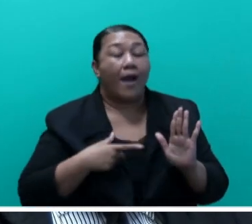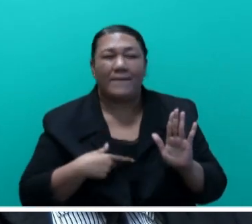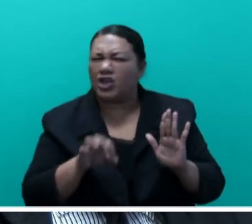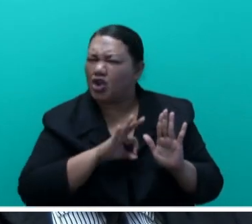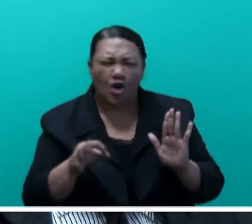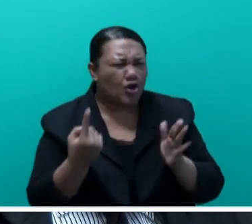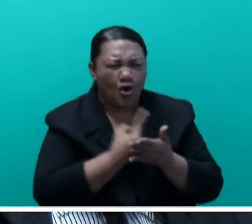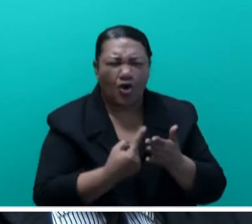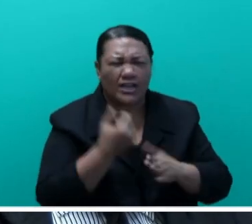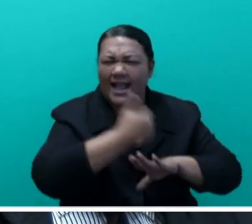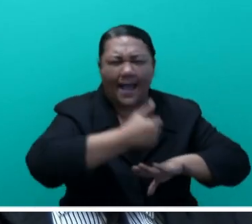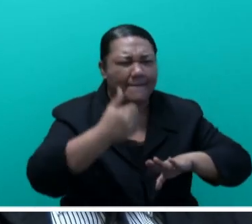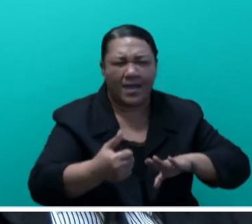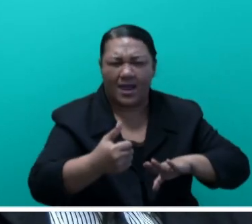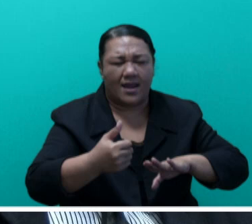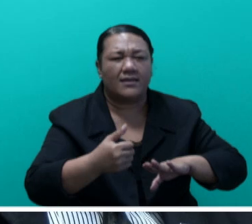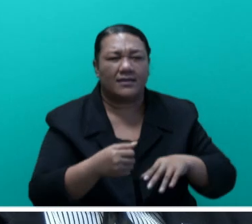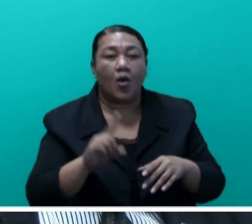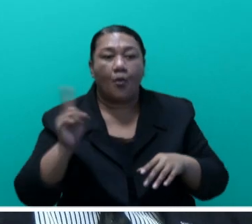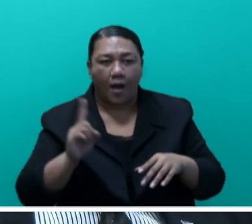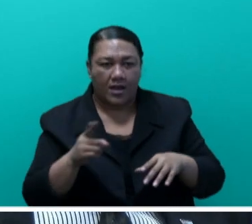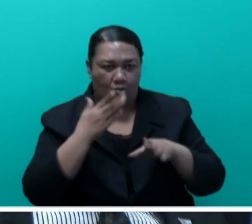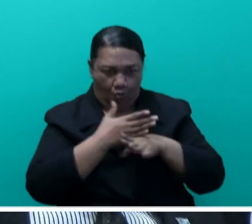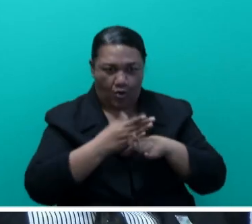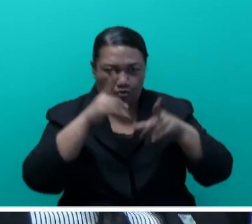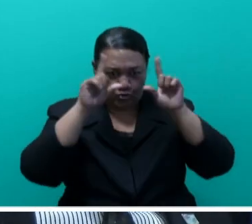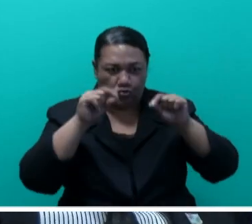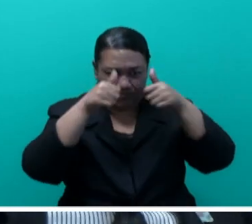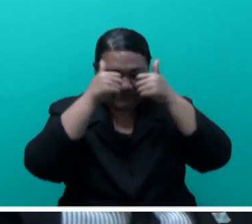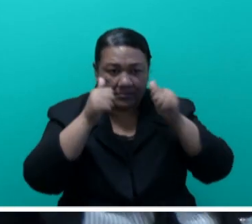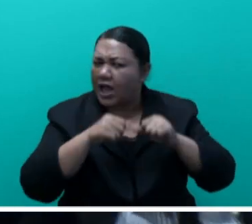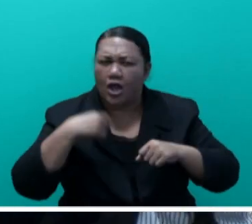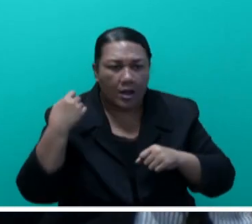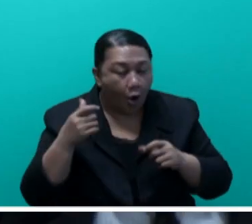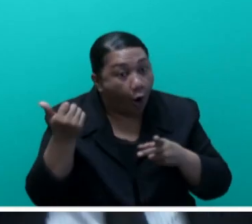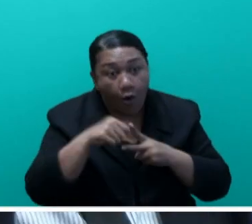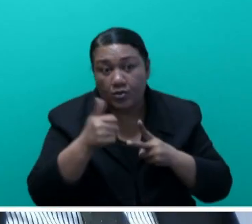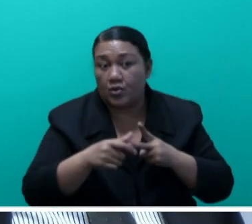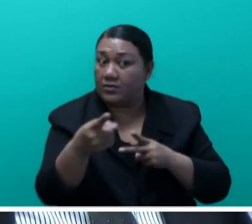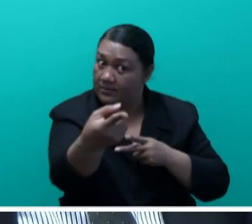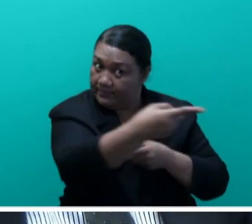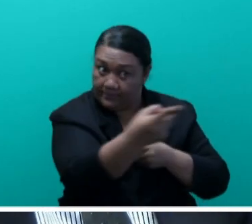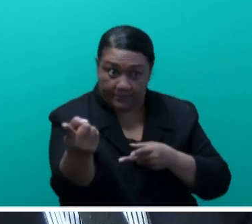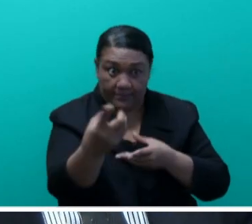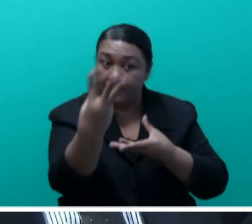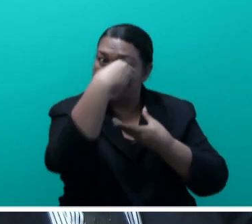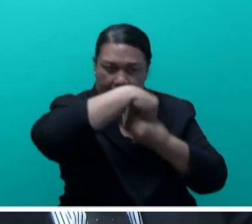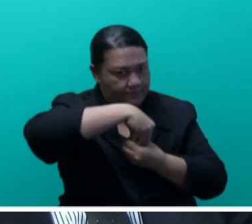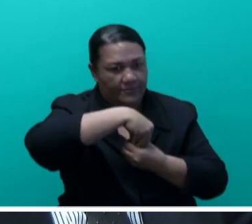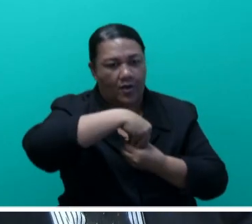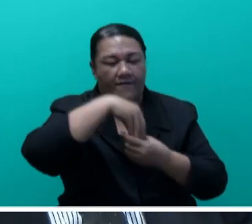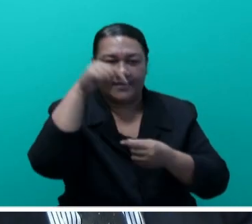a government initiative. It is a national movement that requires the participation and support of